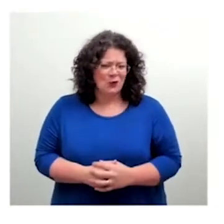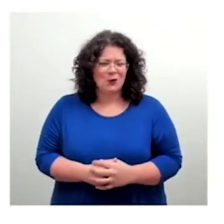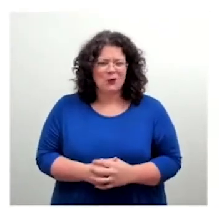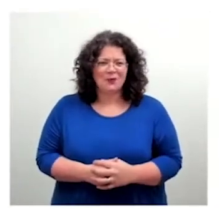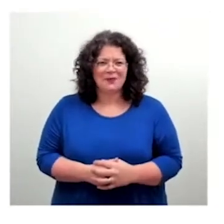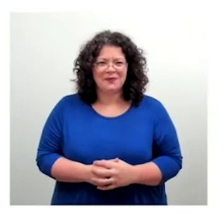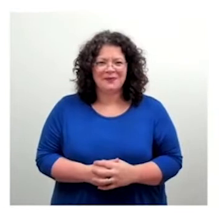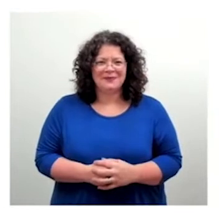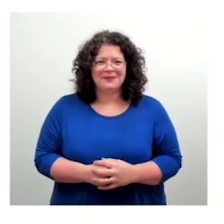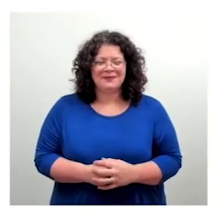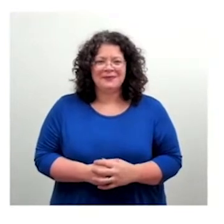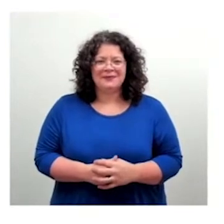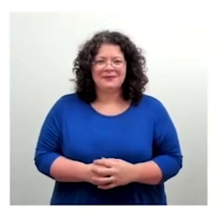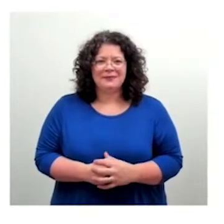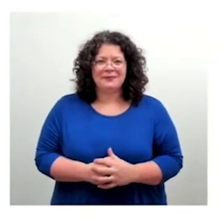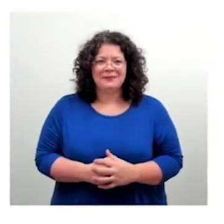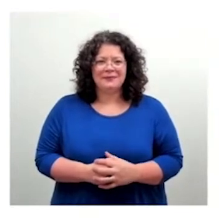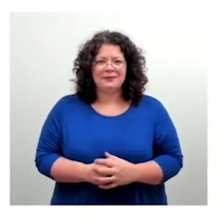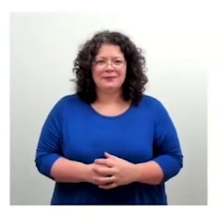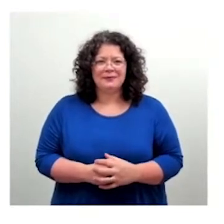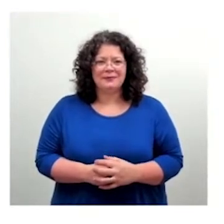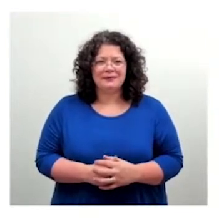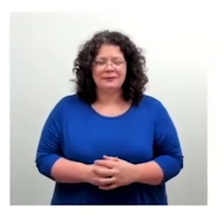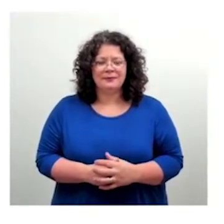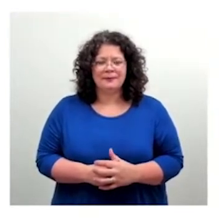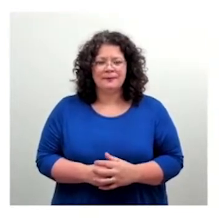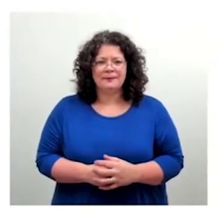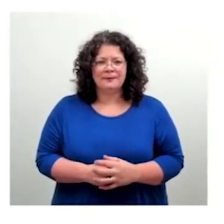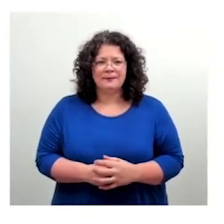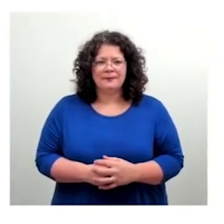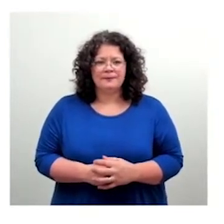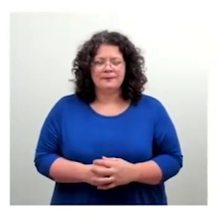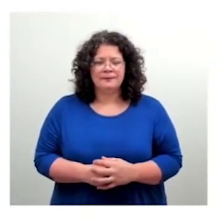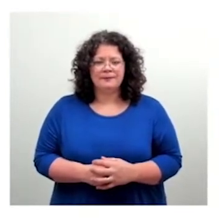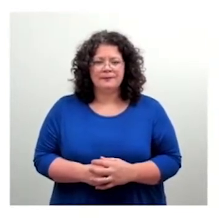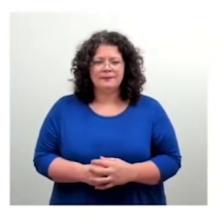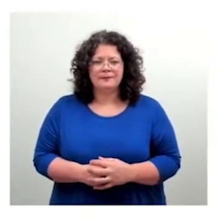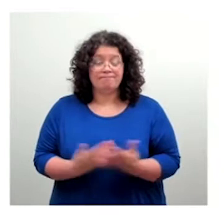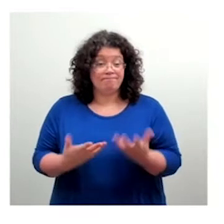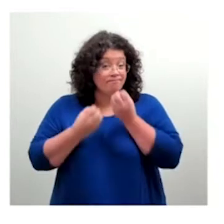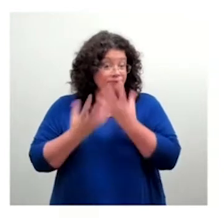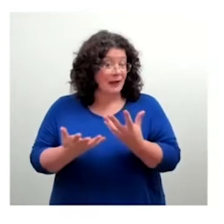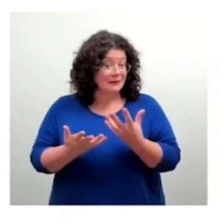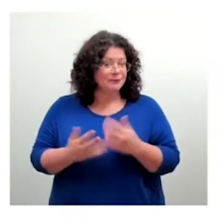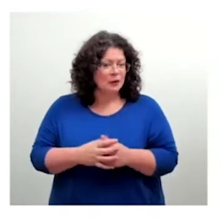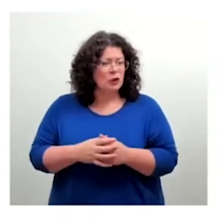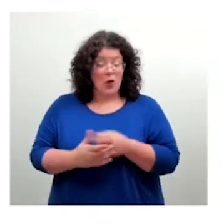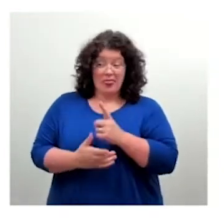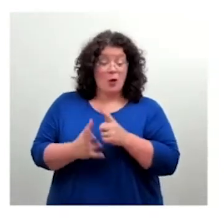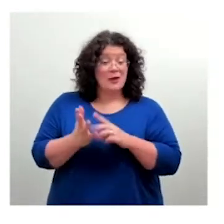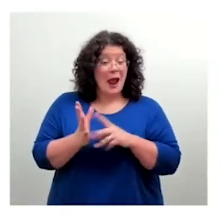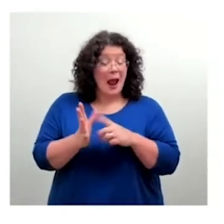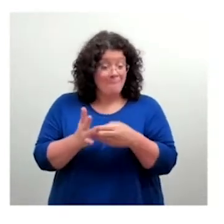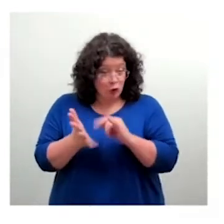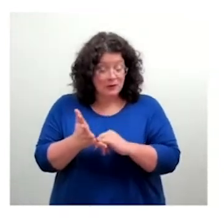Brilliant, thank you. So that was Amos and Emily in the team. Amos being my co-partner in all of